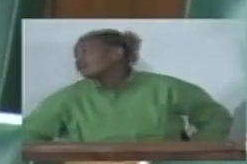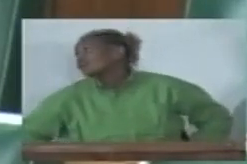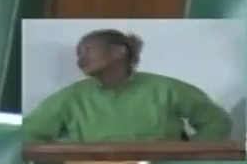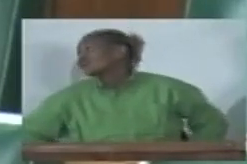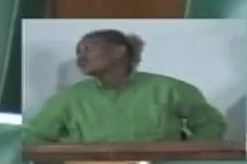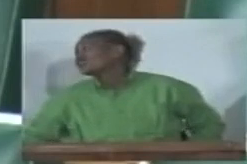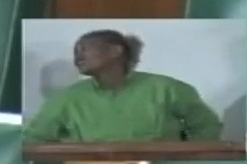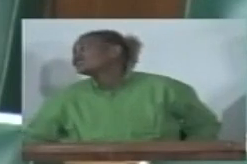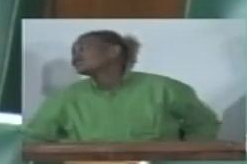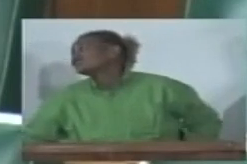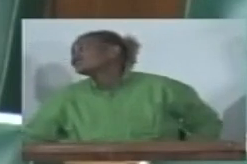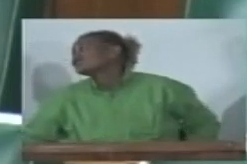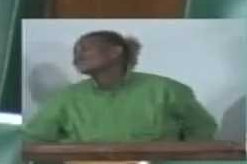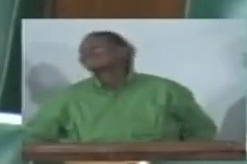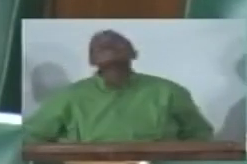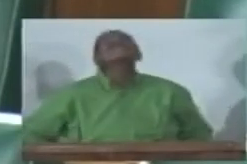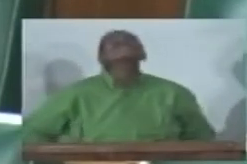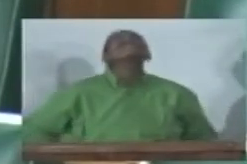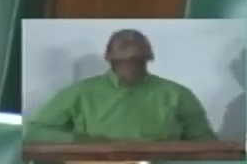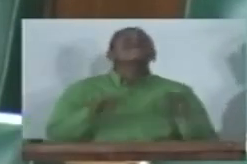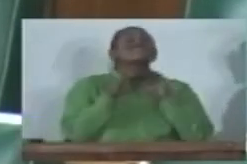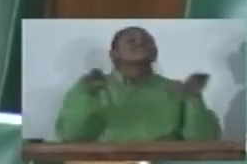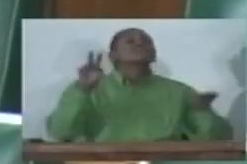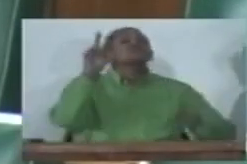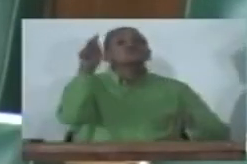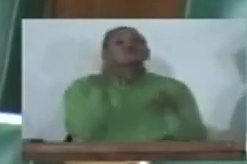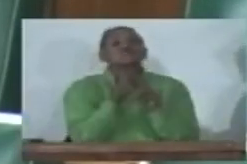it also spoke about the washroom.